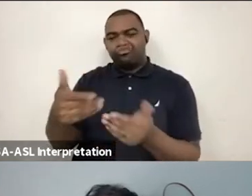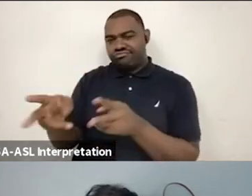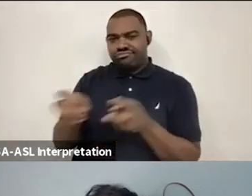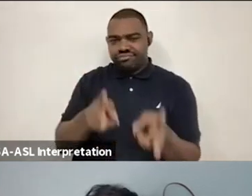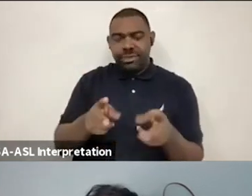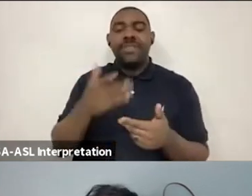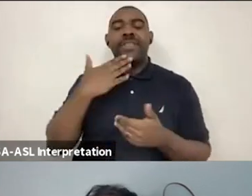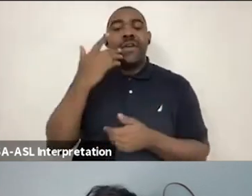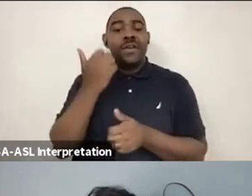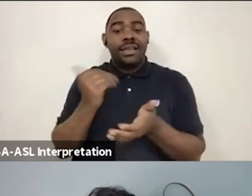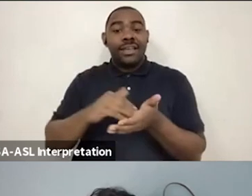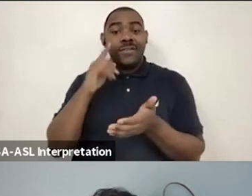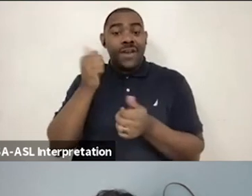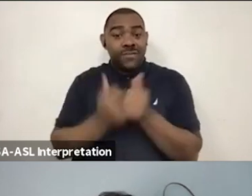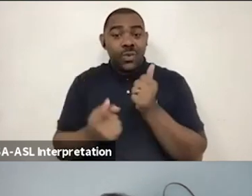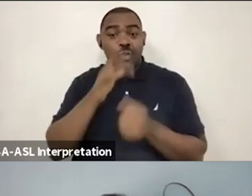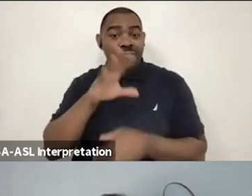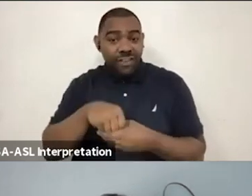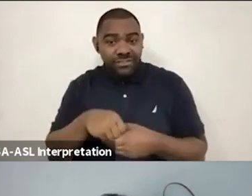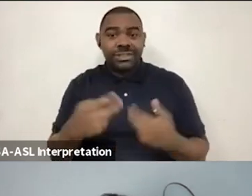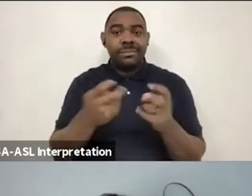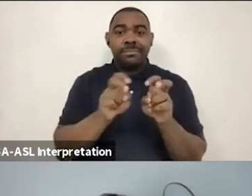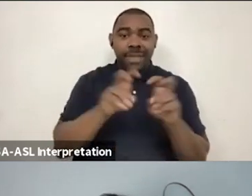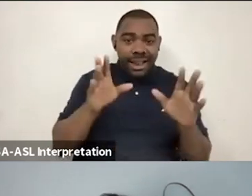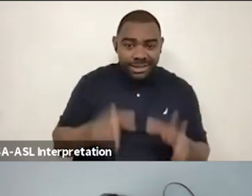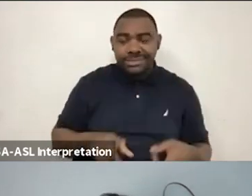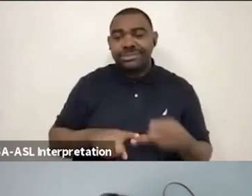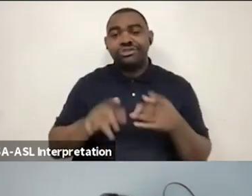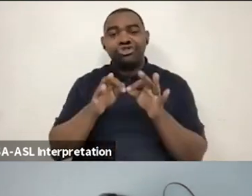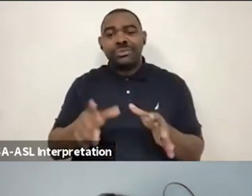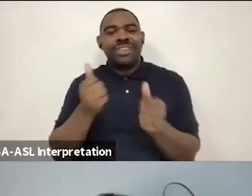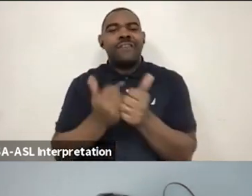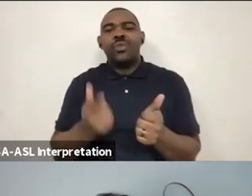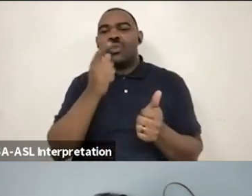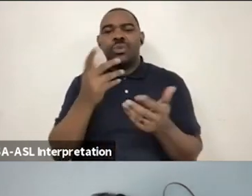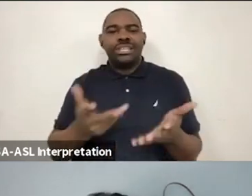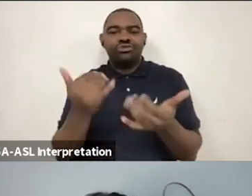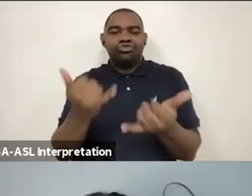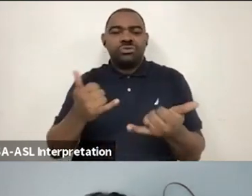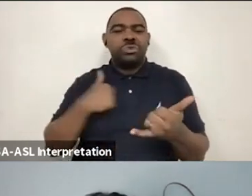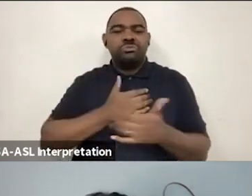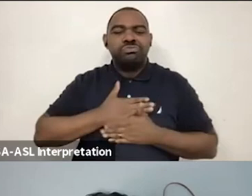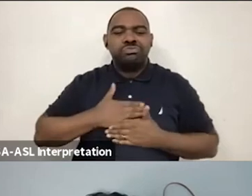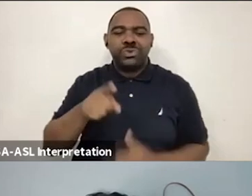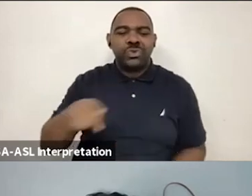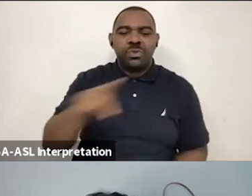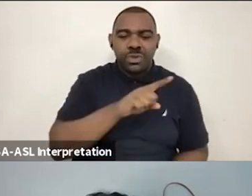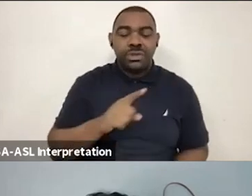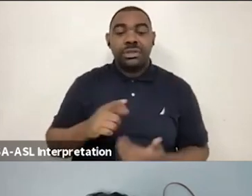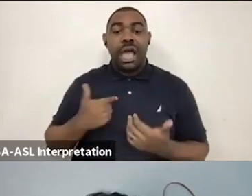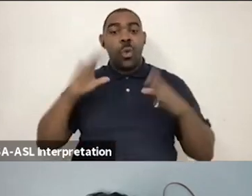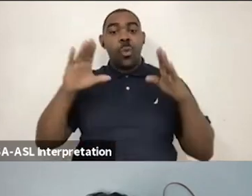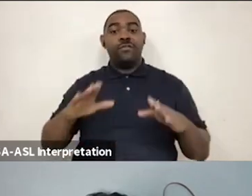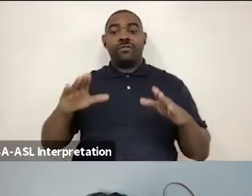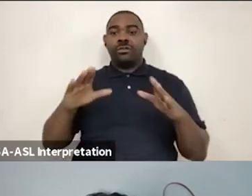for participating. Thank you to our panelists, to our interpreters, and to everyone here today. We appreciate you. And in